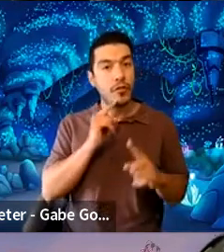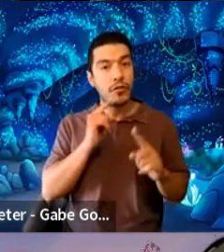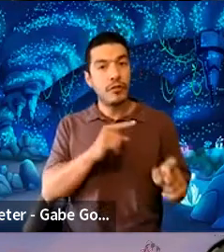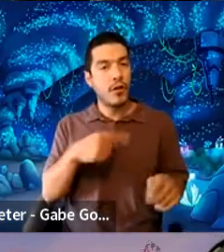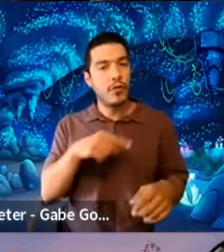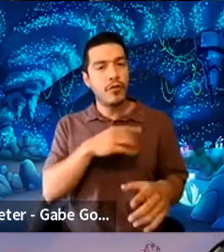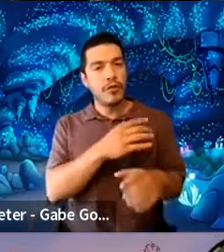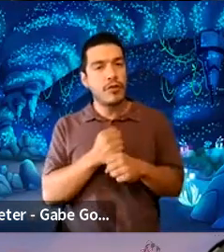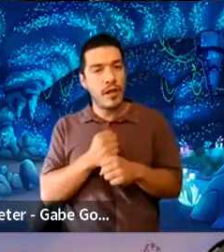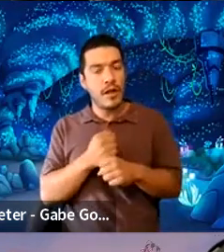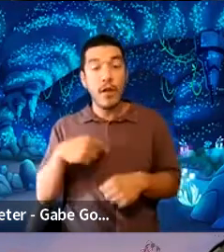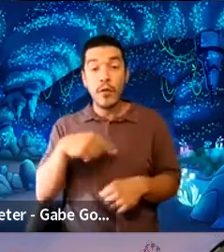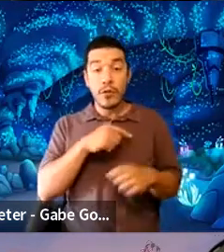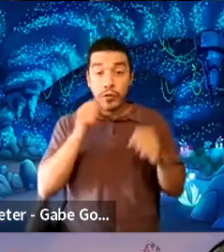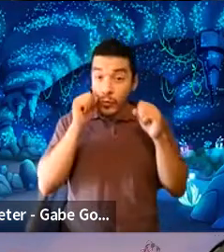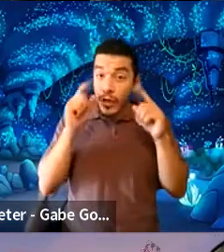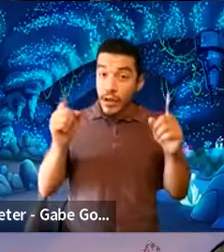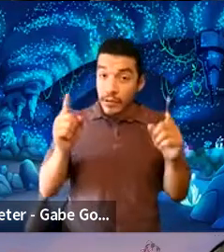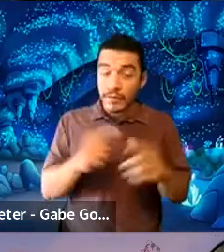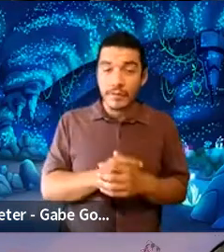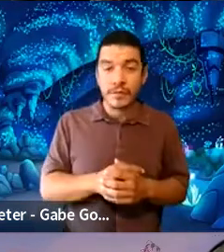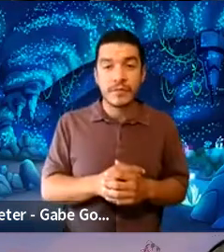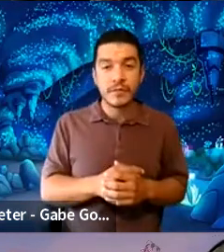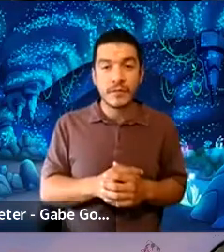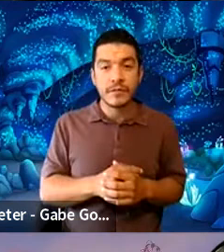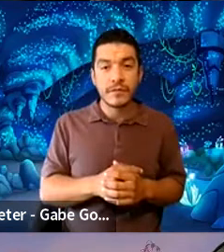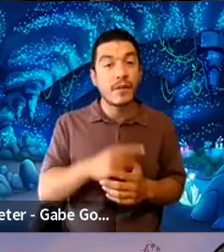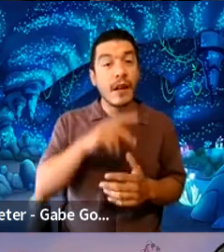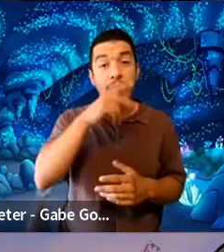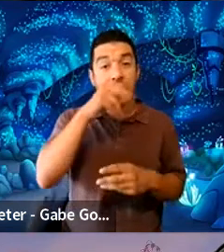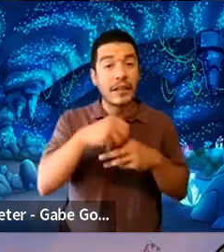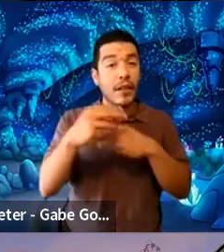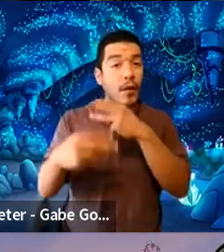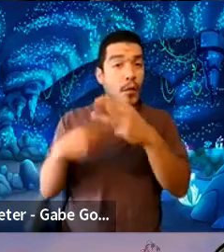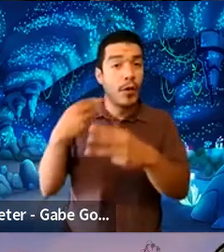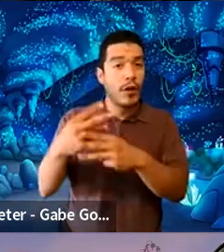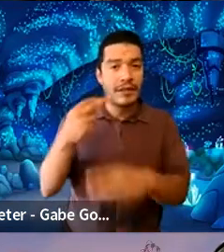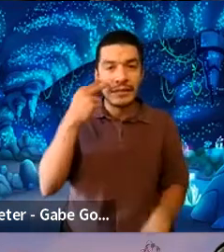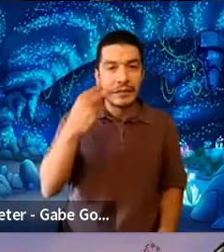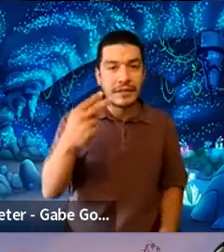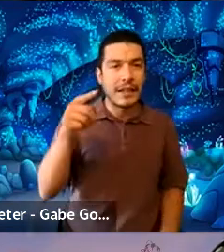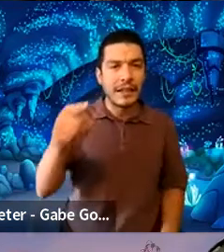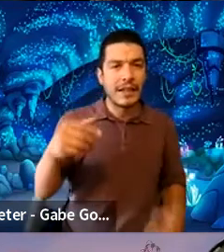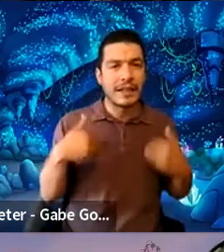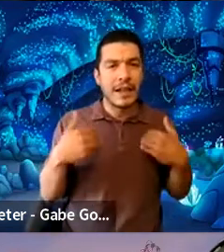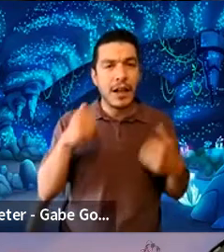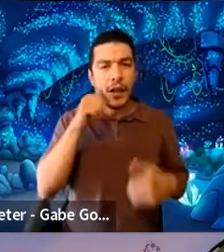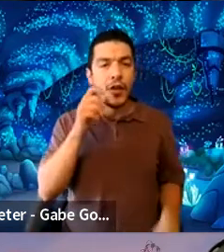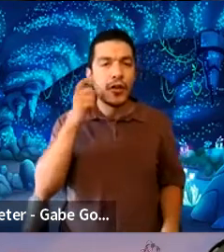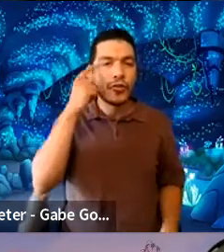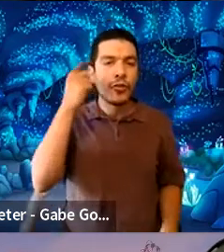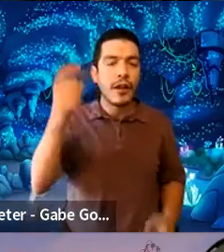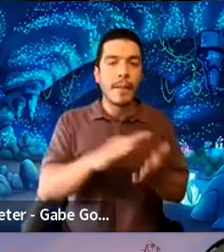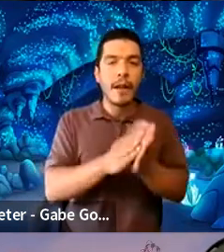it totally took us by surprise. Kids out in the world seeing this young girl who dreamed of becoming